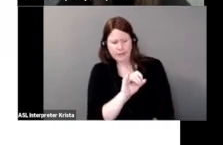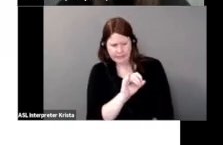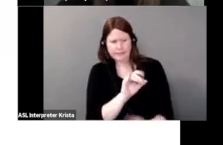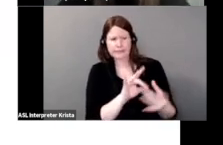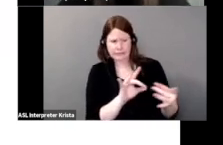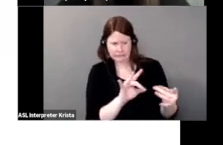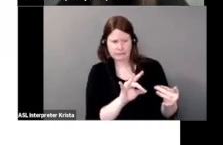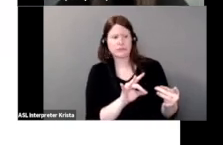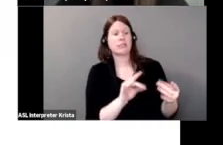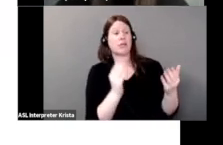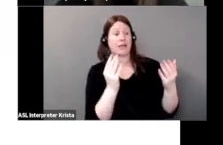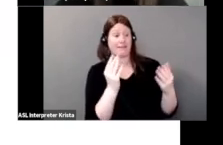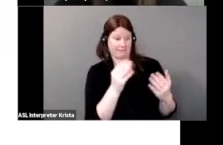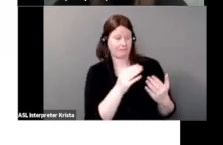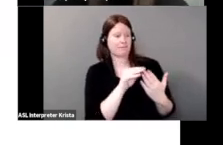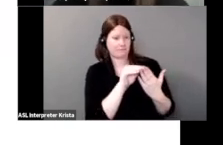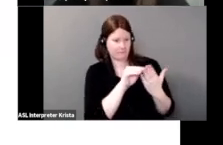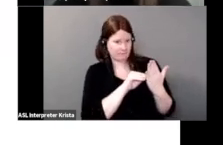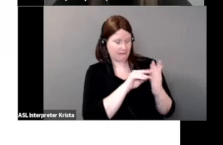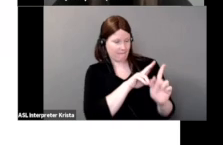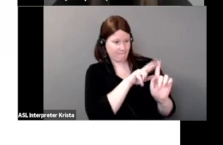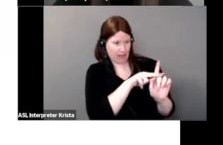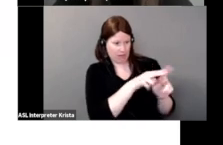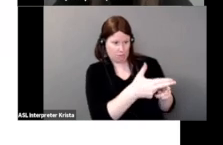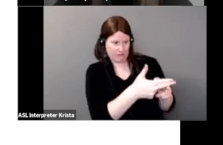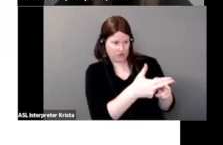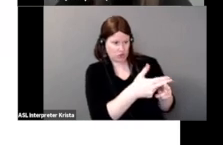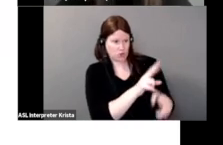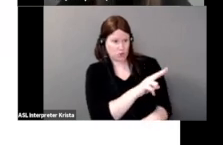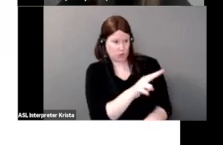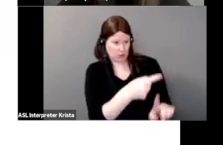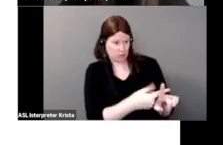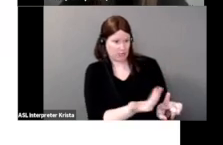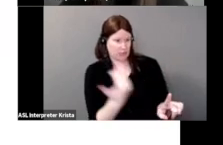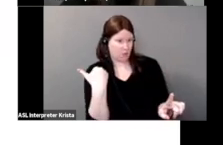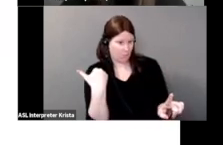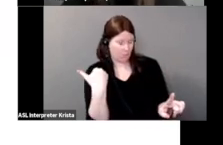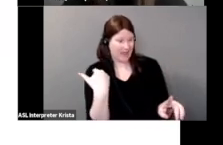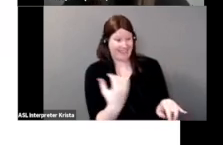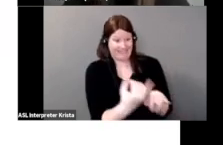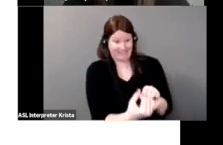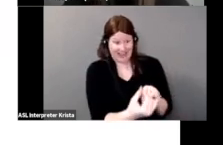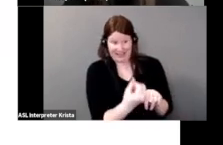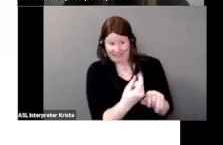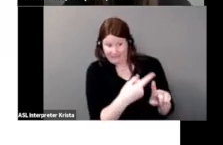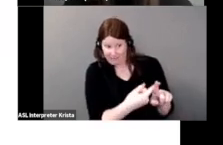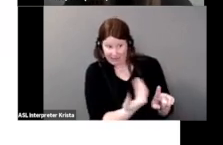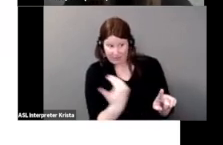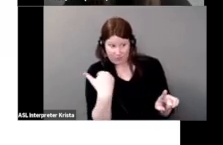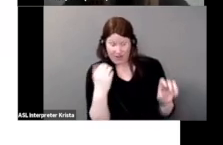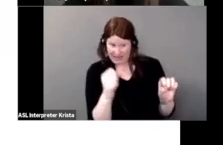filed provisional 22 months ago and the final 11 months ago. Are they still within the time frame to file